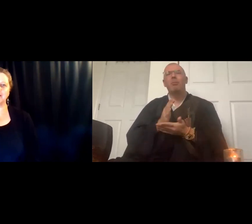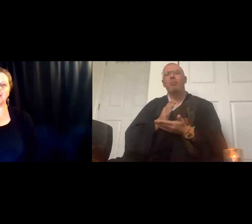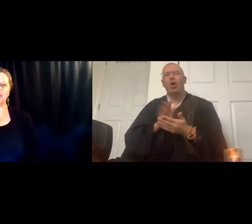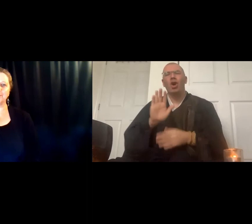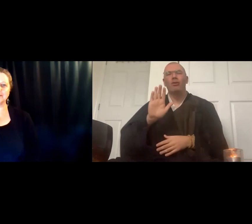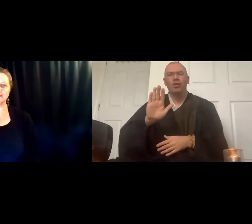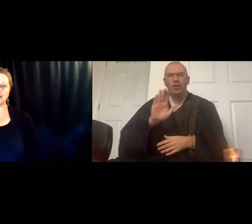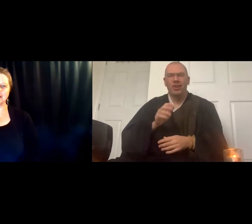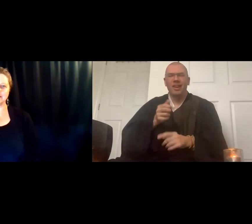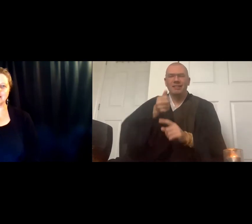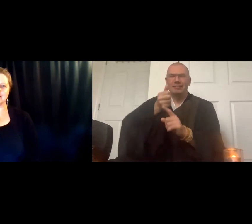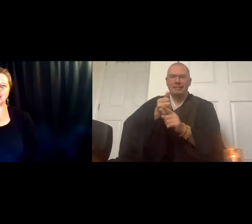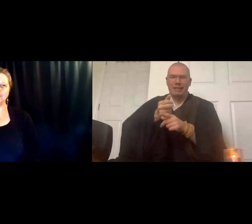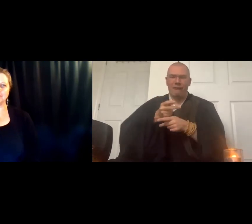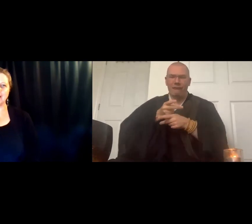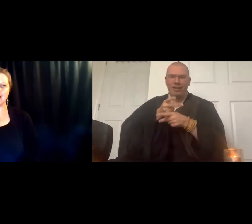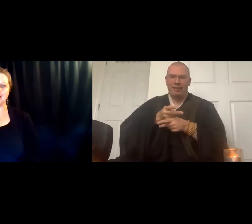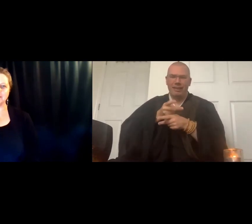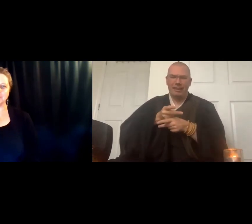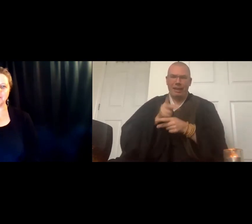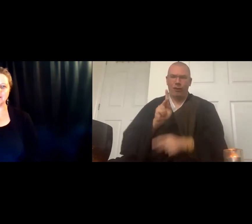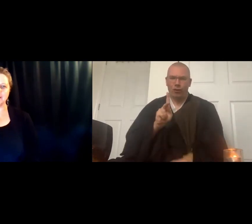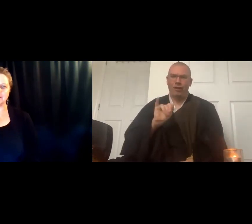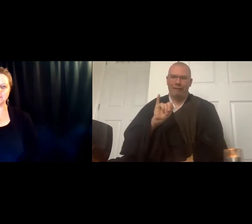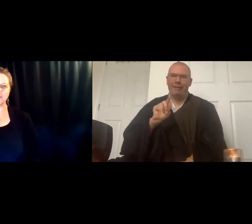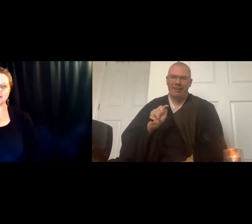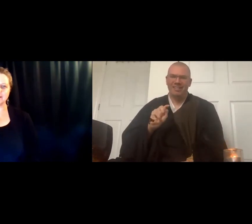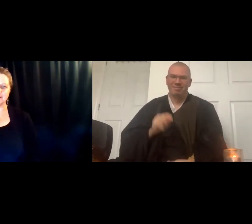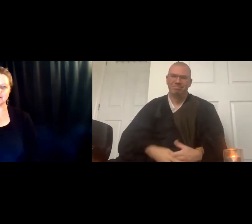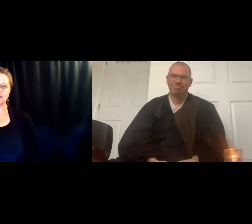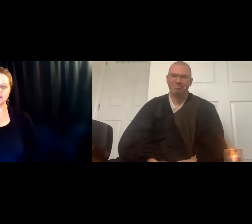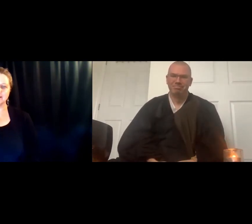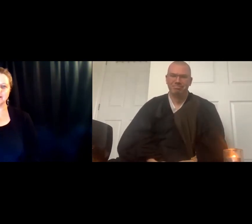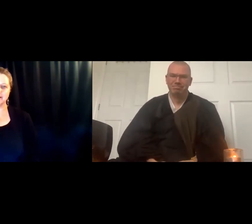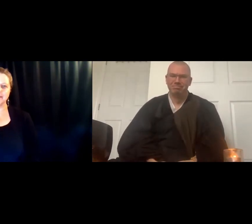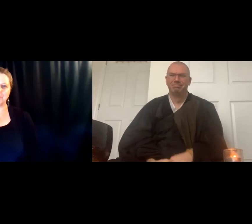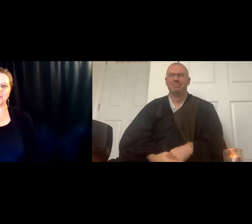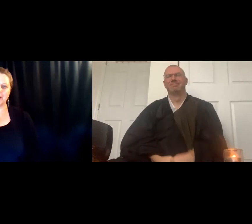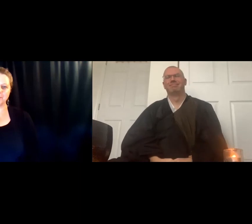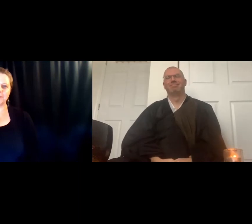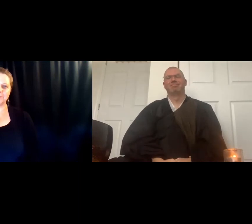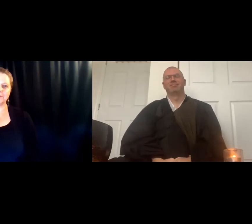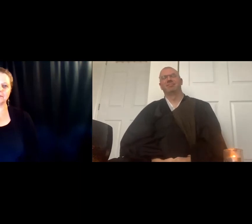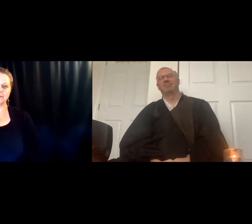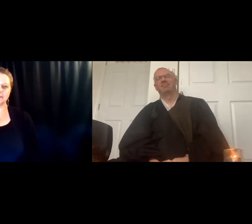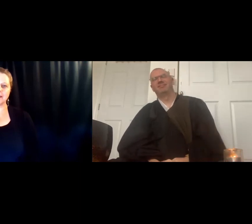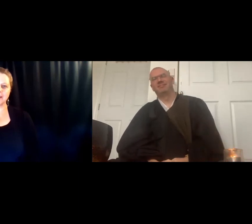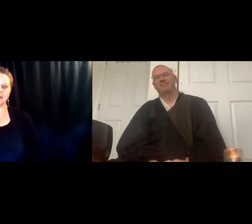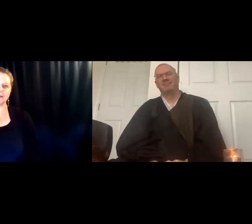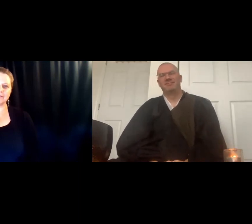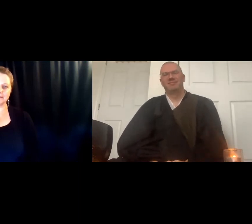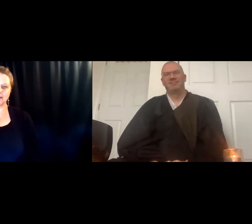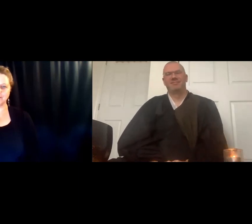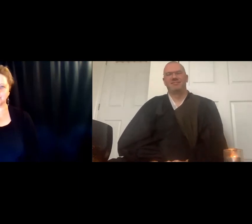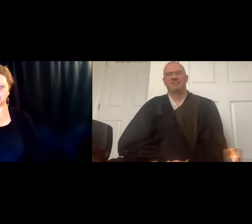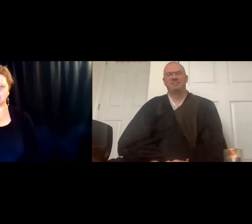And there are always things that you can add to your meditation practice that will help you take